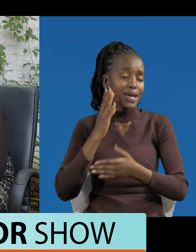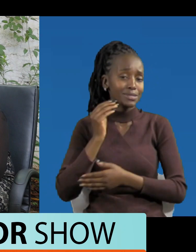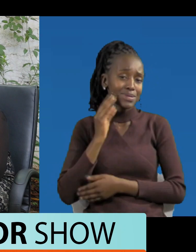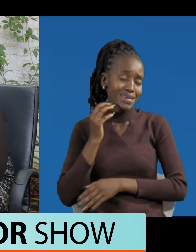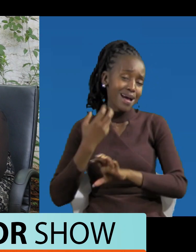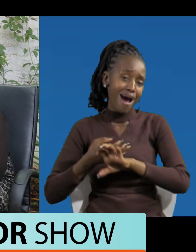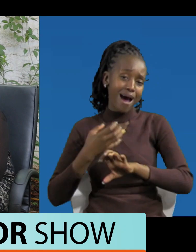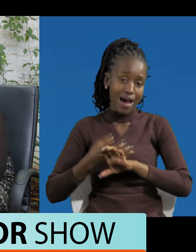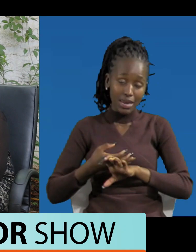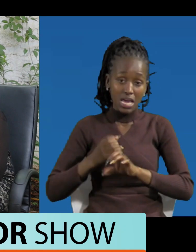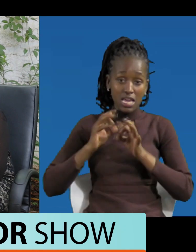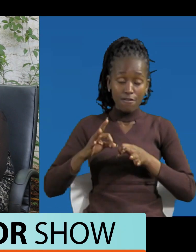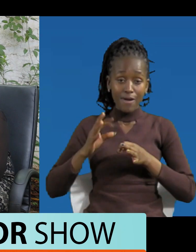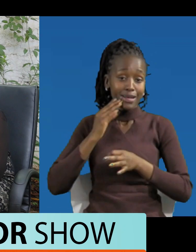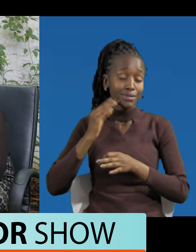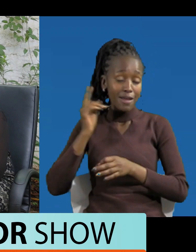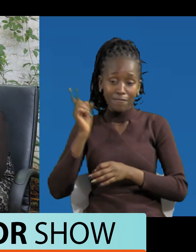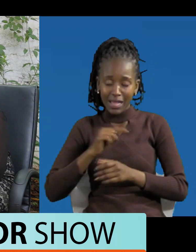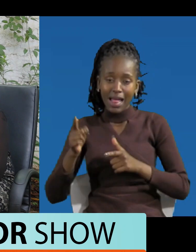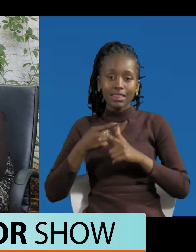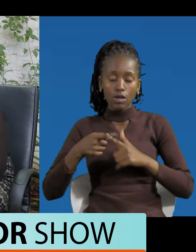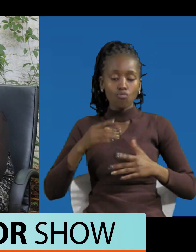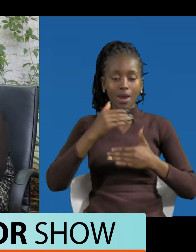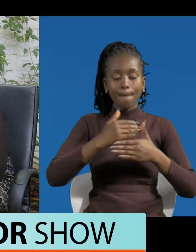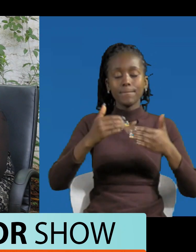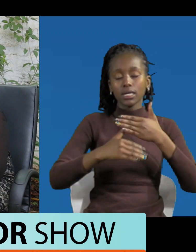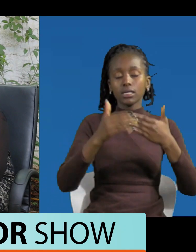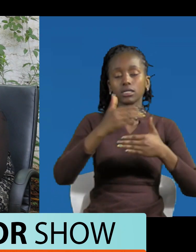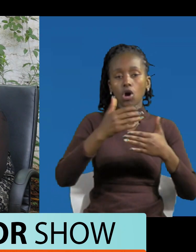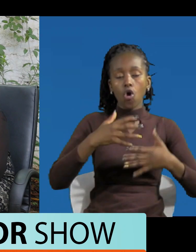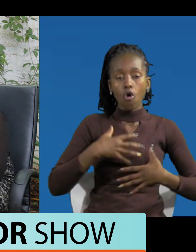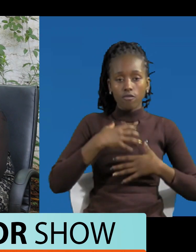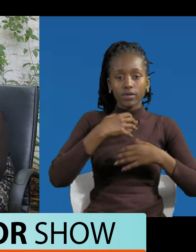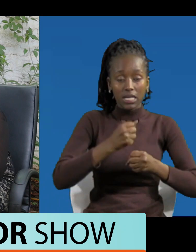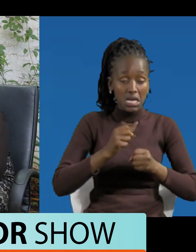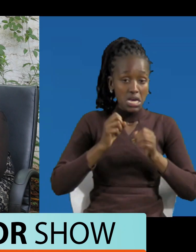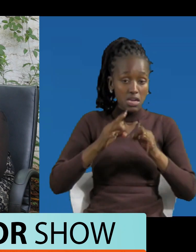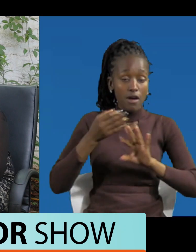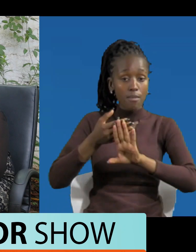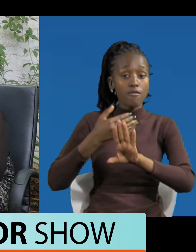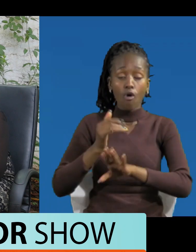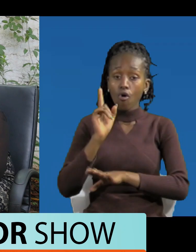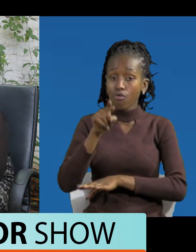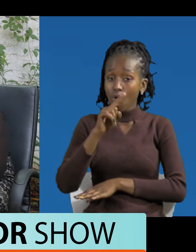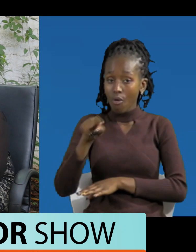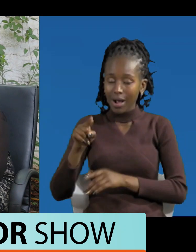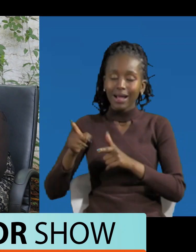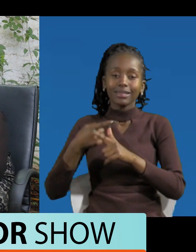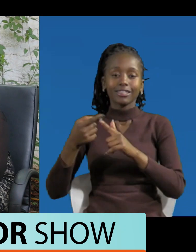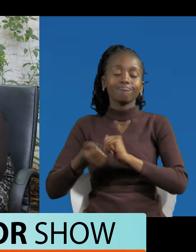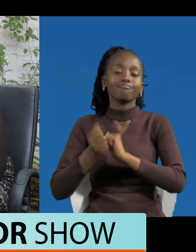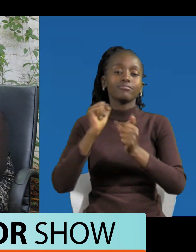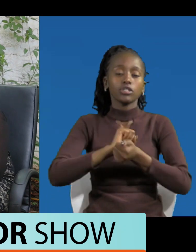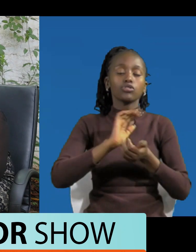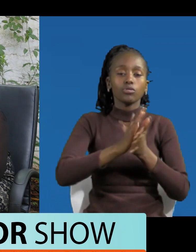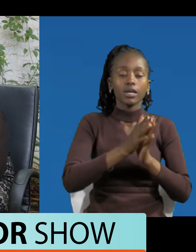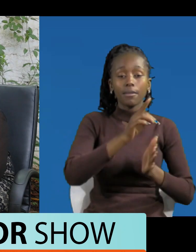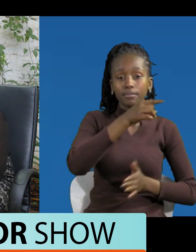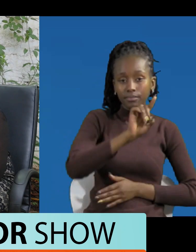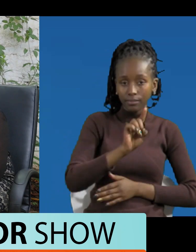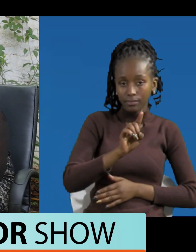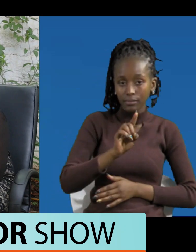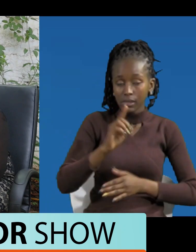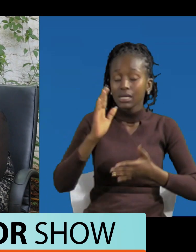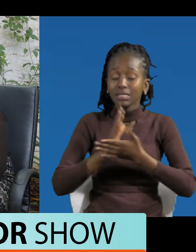at least confidence, and then you will have to improve if there's somewhere you went wrong. Yeah, the challenges are so many, but we keep